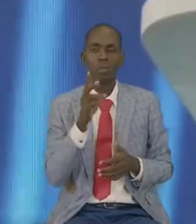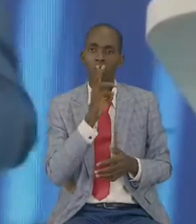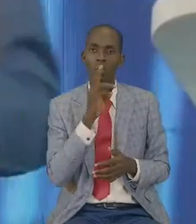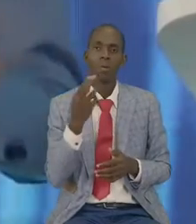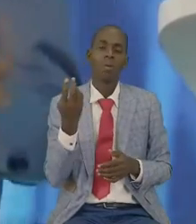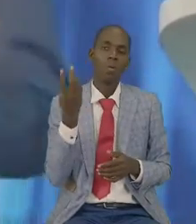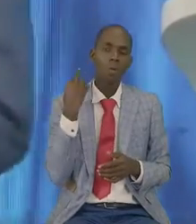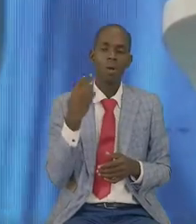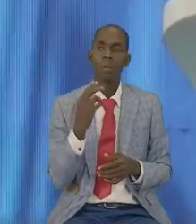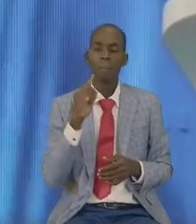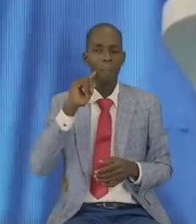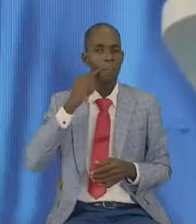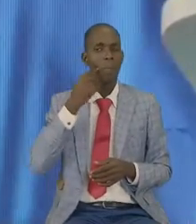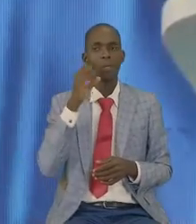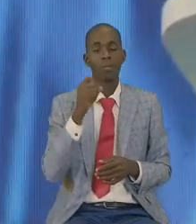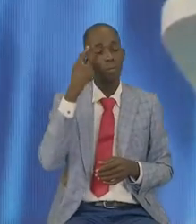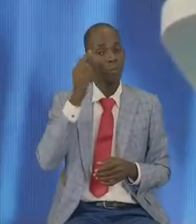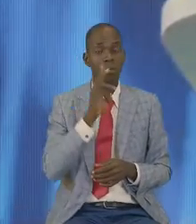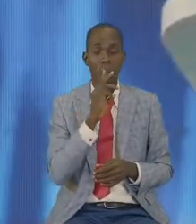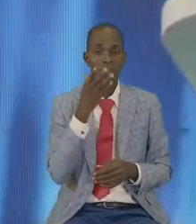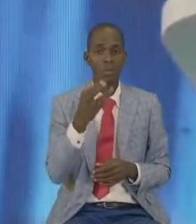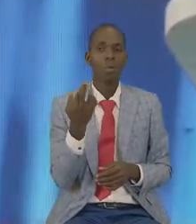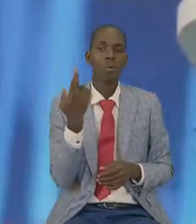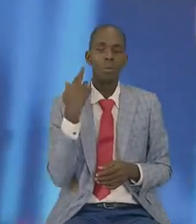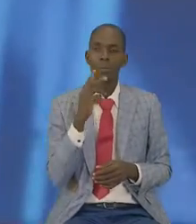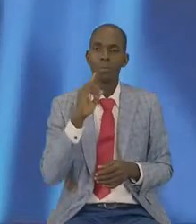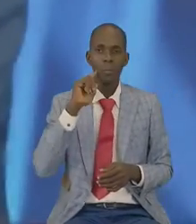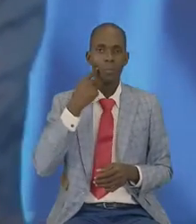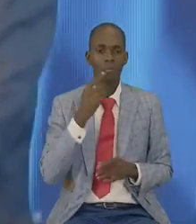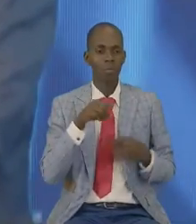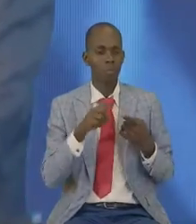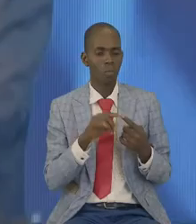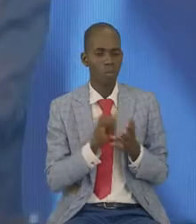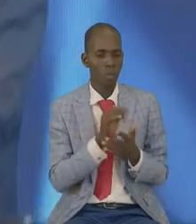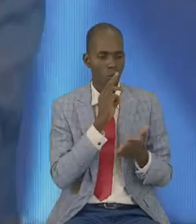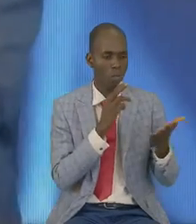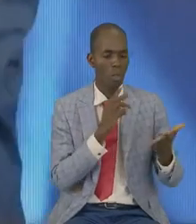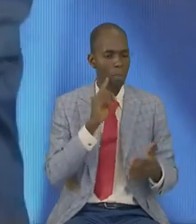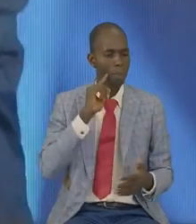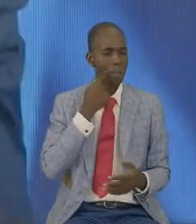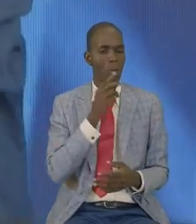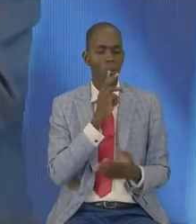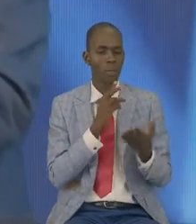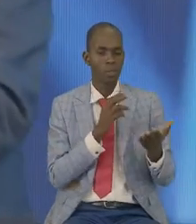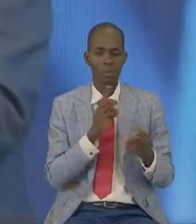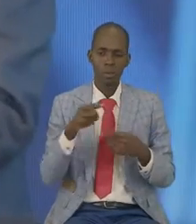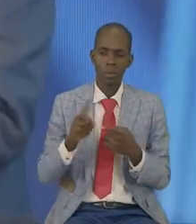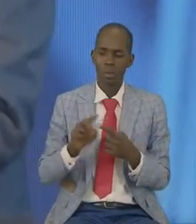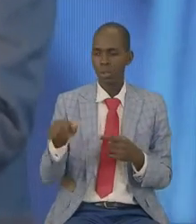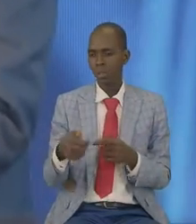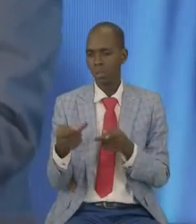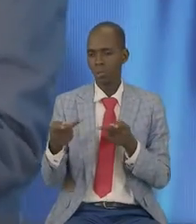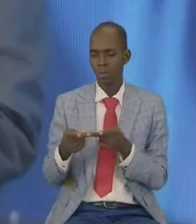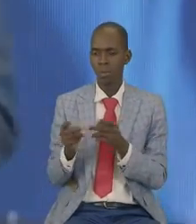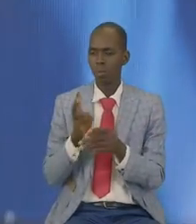the waters there were bitter. They went to that stream, it was bitter. And they went to that outlet, it